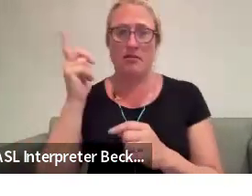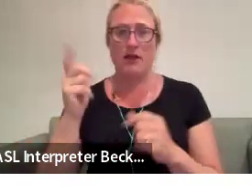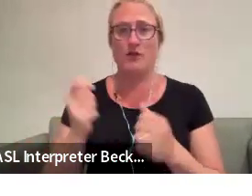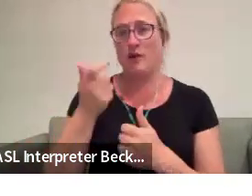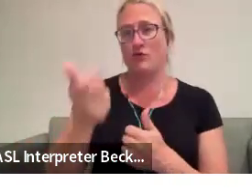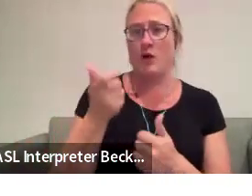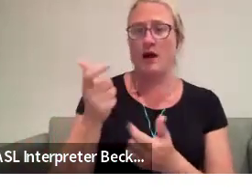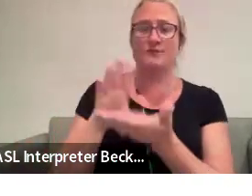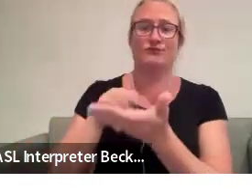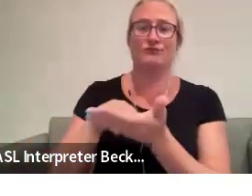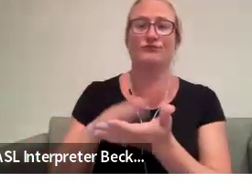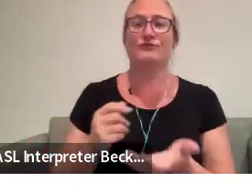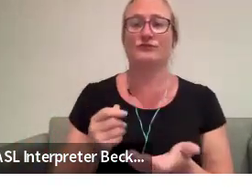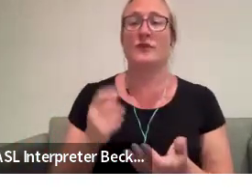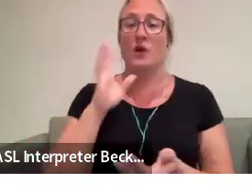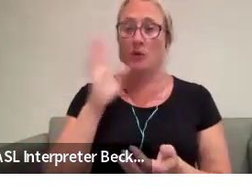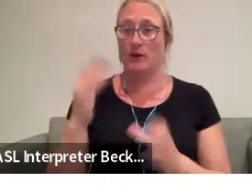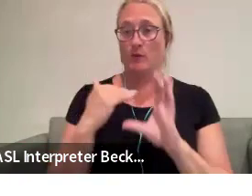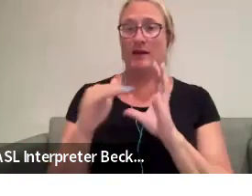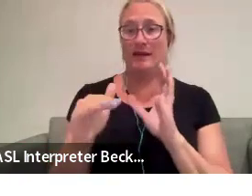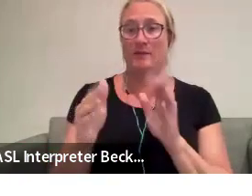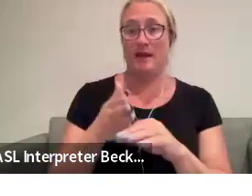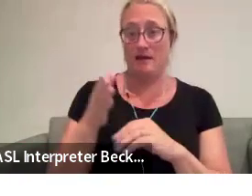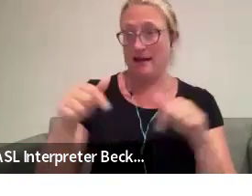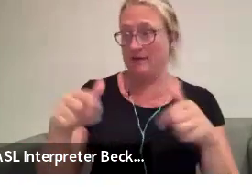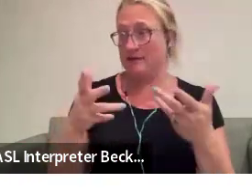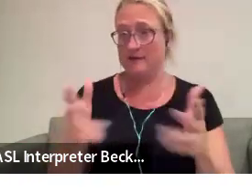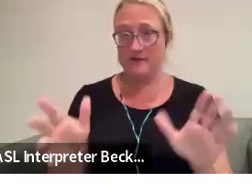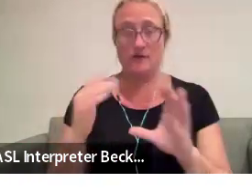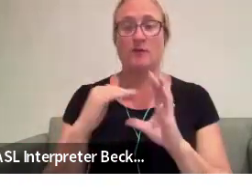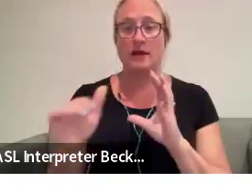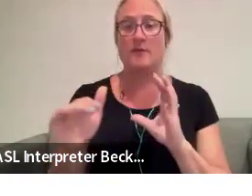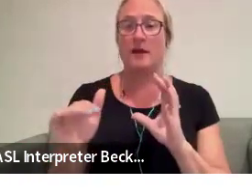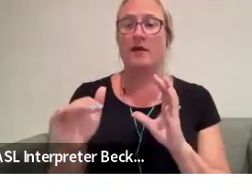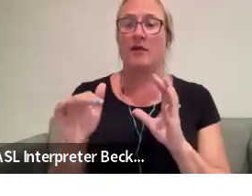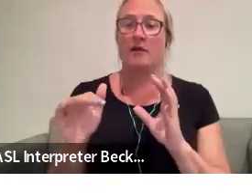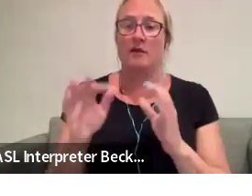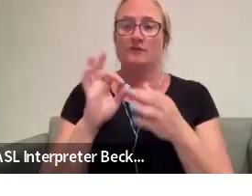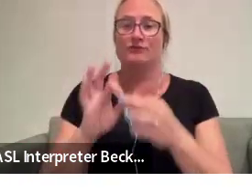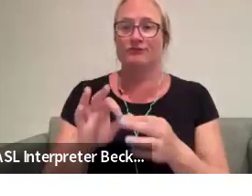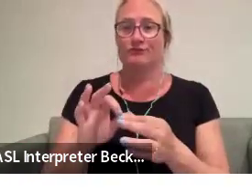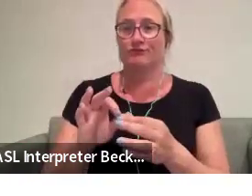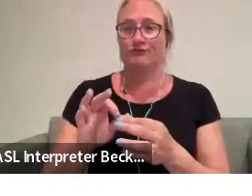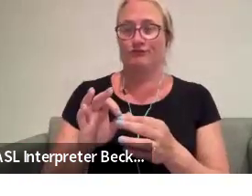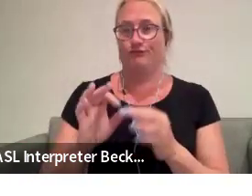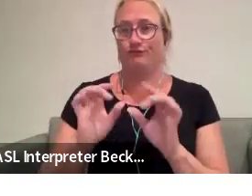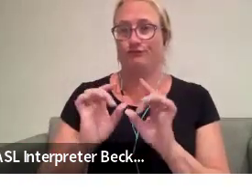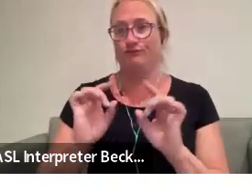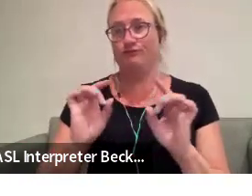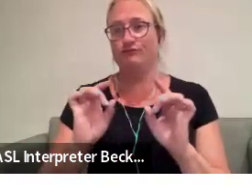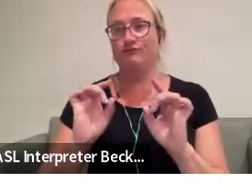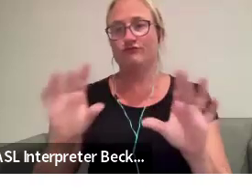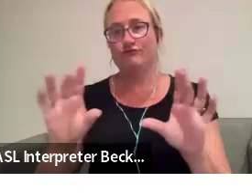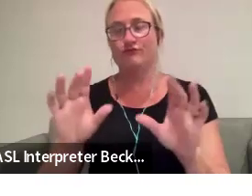And a follow-up email will also be sent throughout the after the training is complete, that will